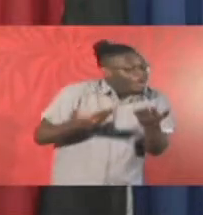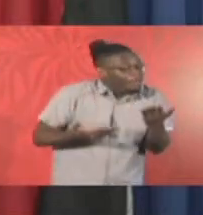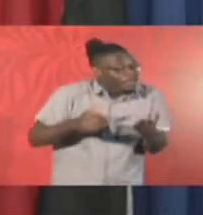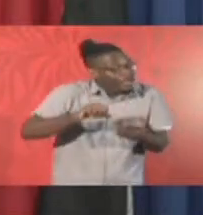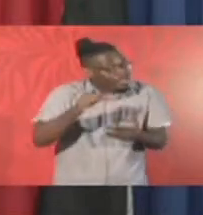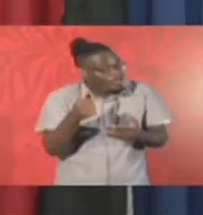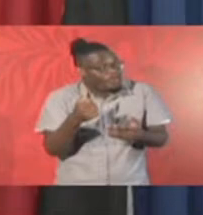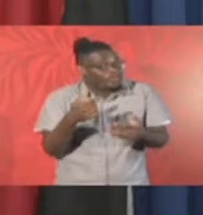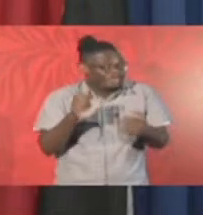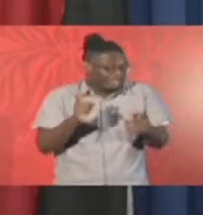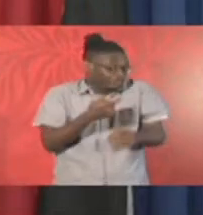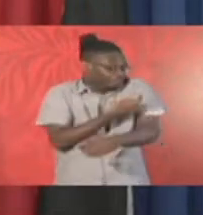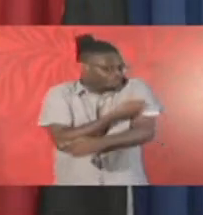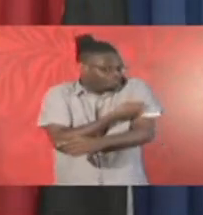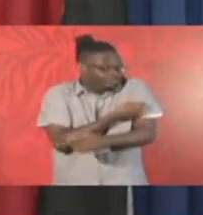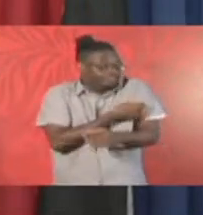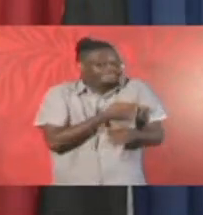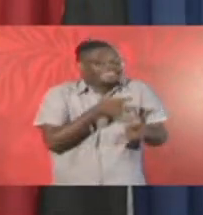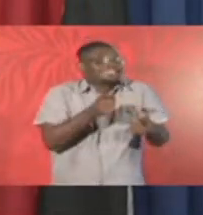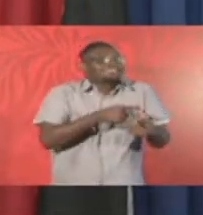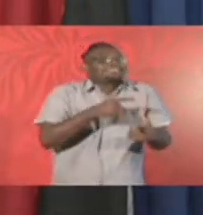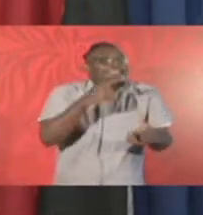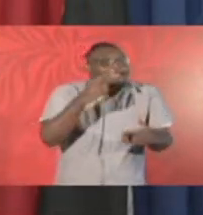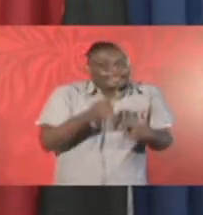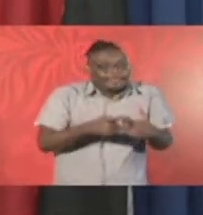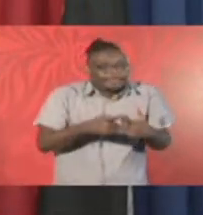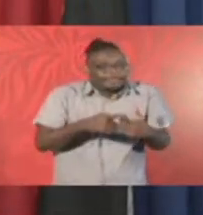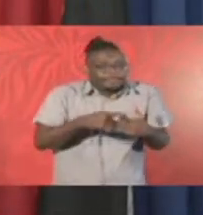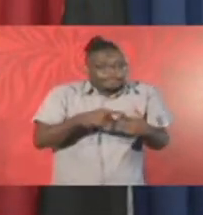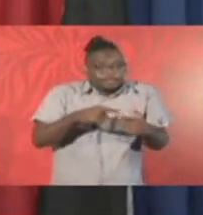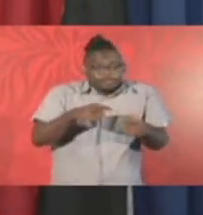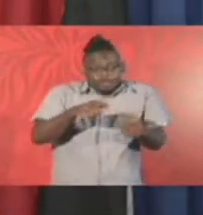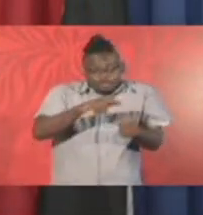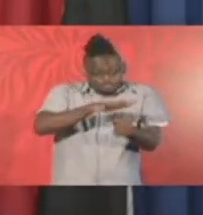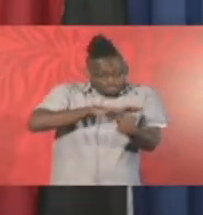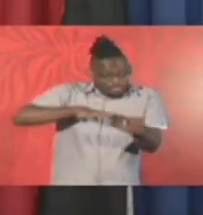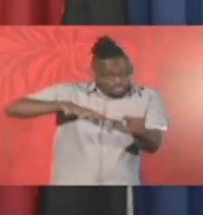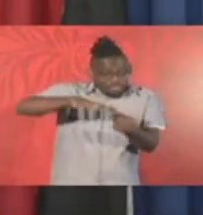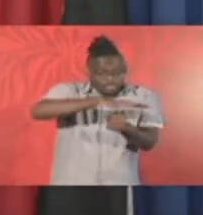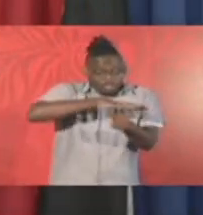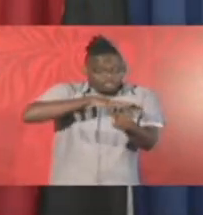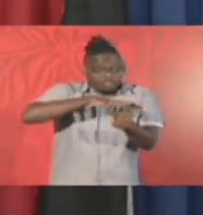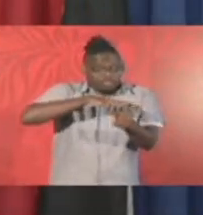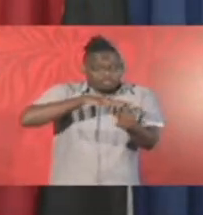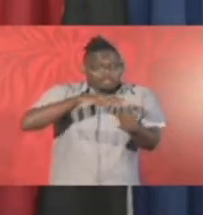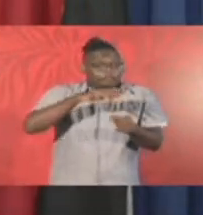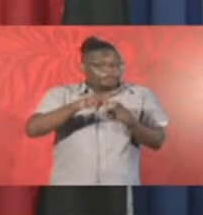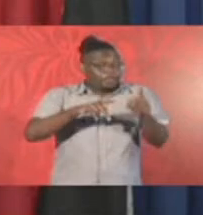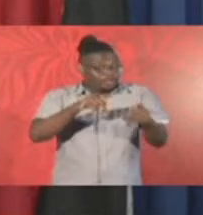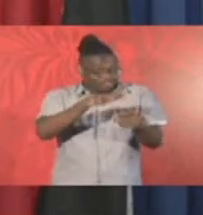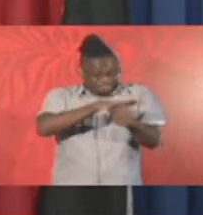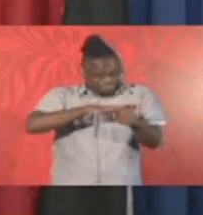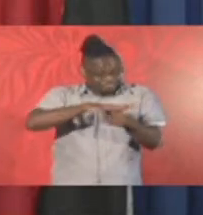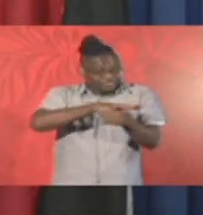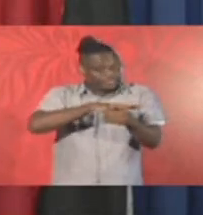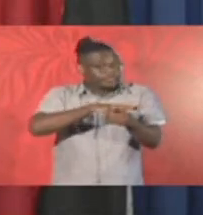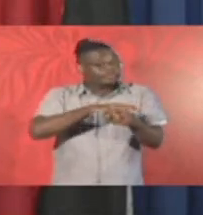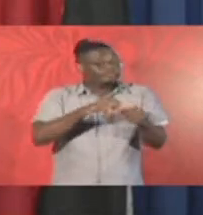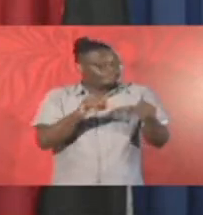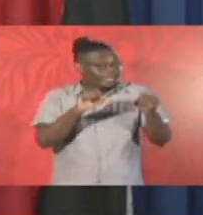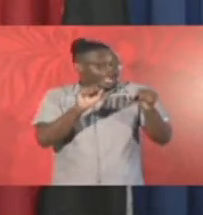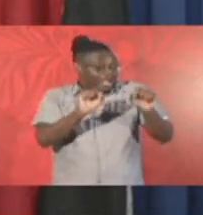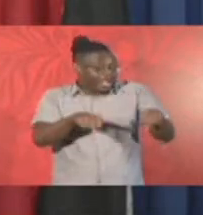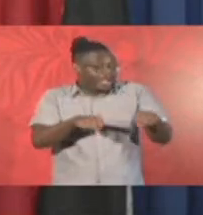greater the possibility of that population itself triggering a mutant that could be of interest to